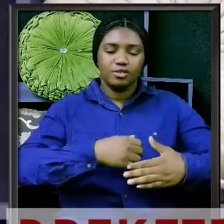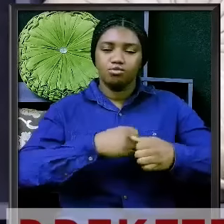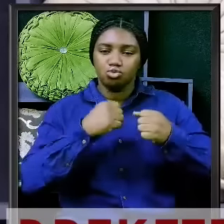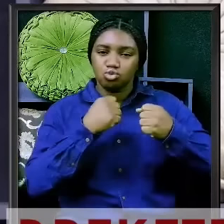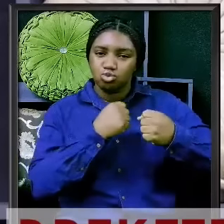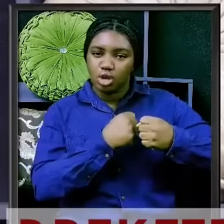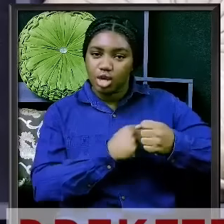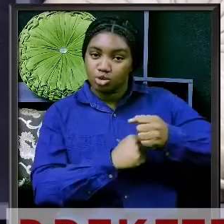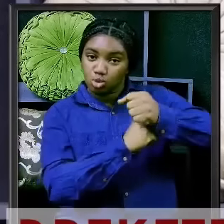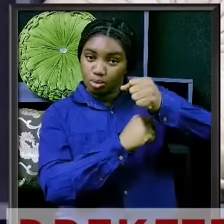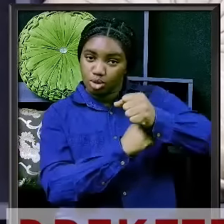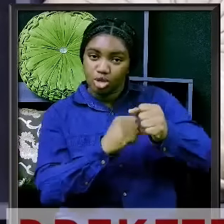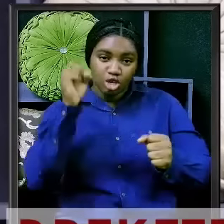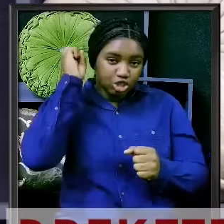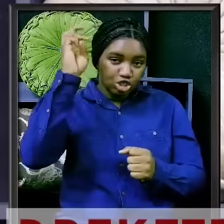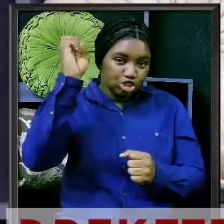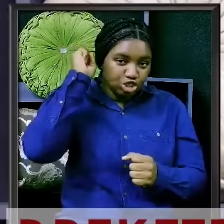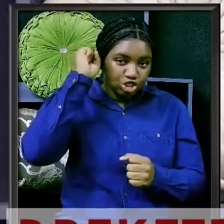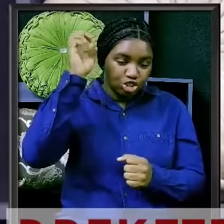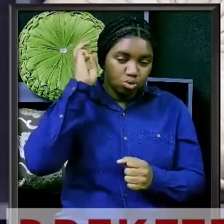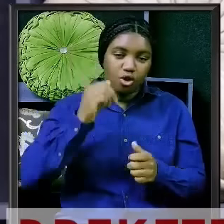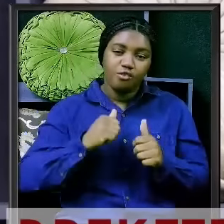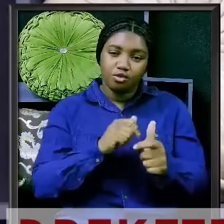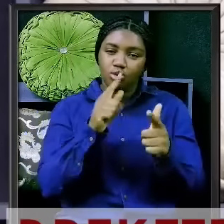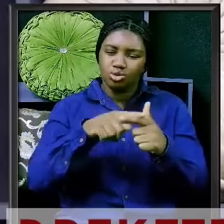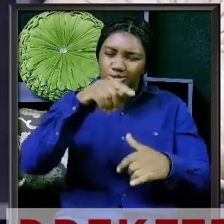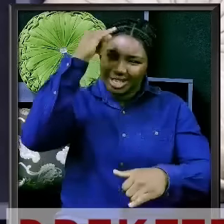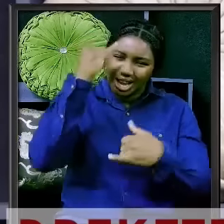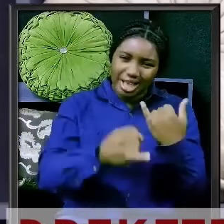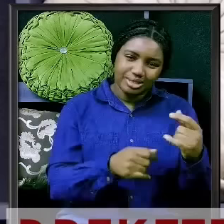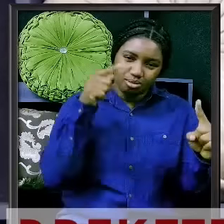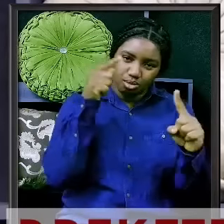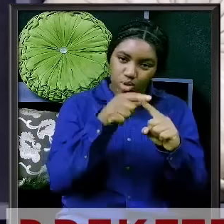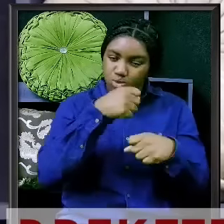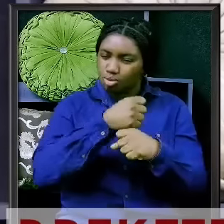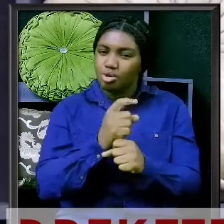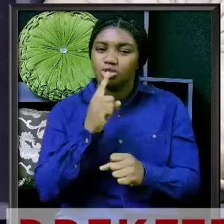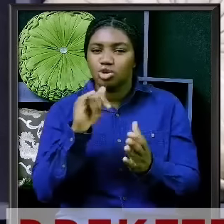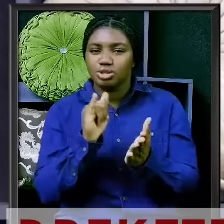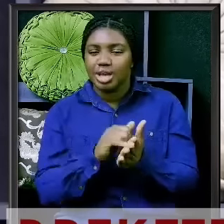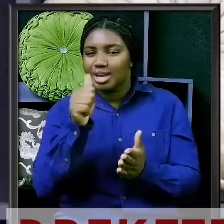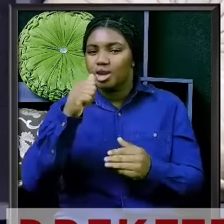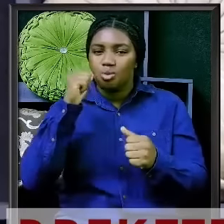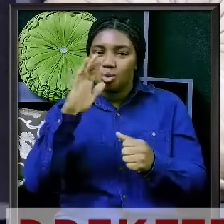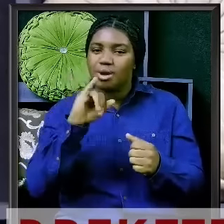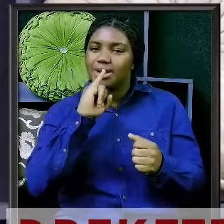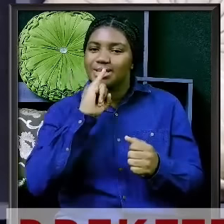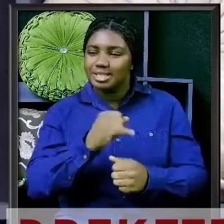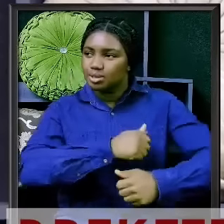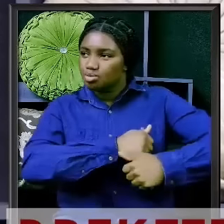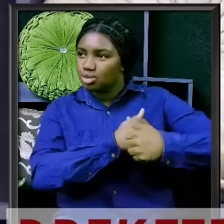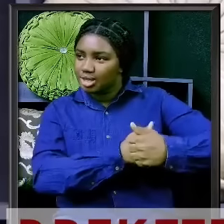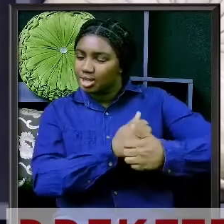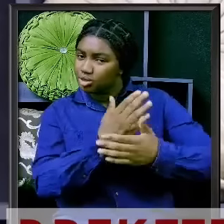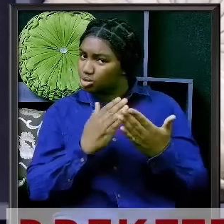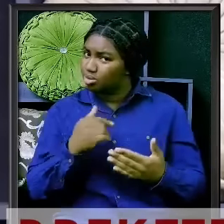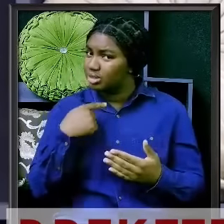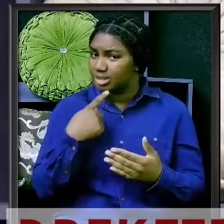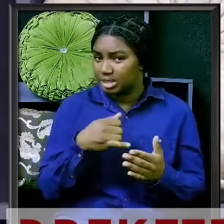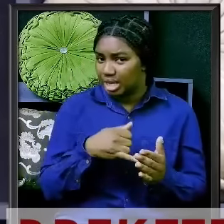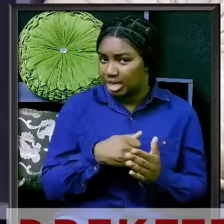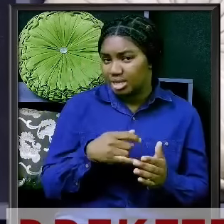She will follow it to the last point to ensure that a woman is protected. Somebody been talking, but we